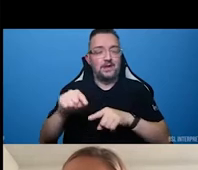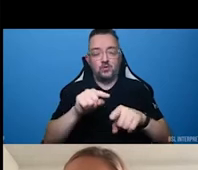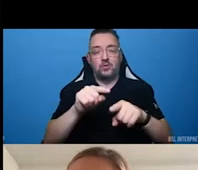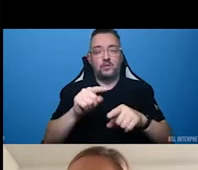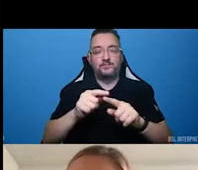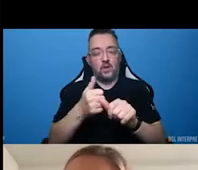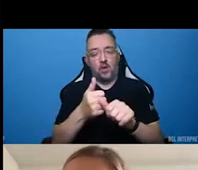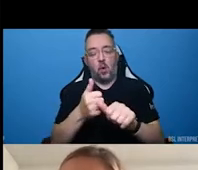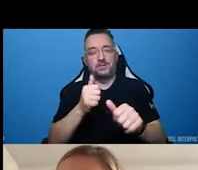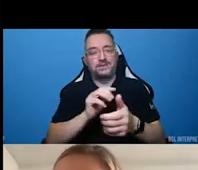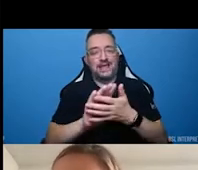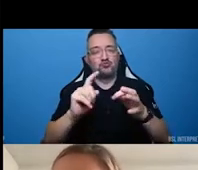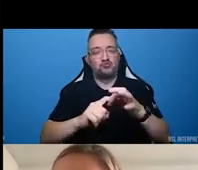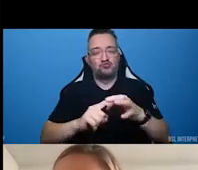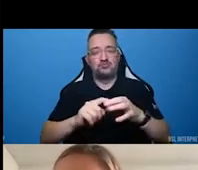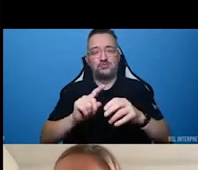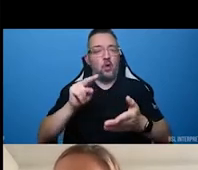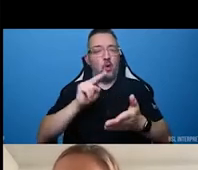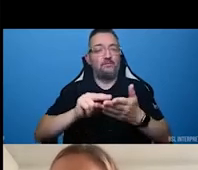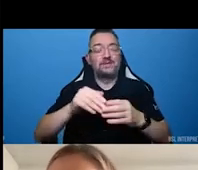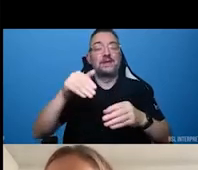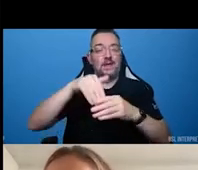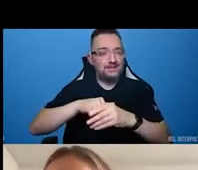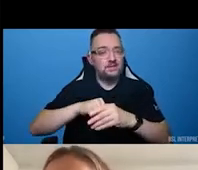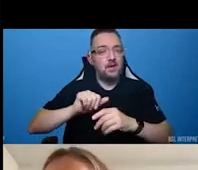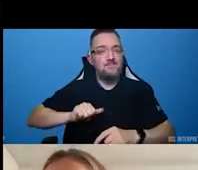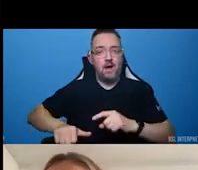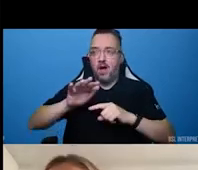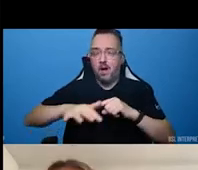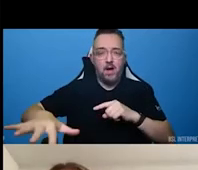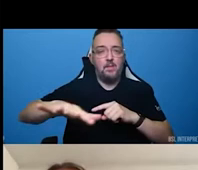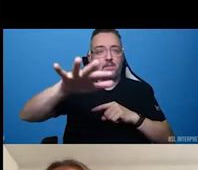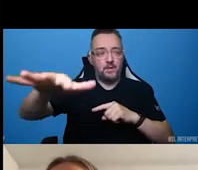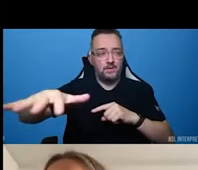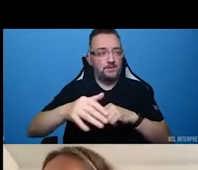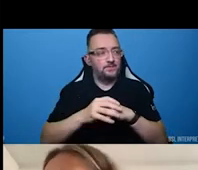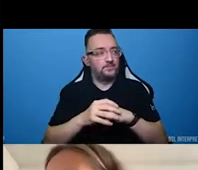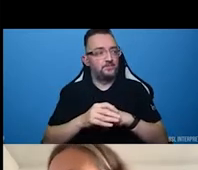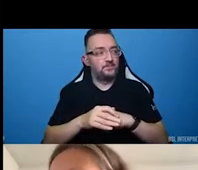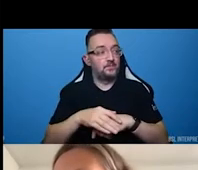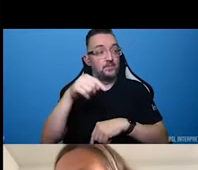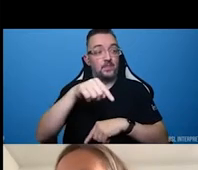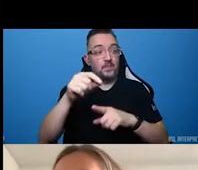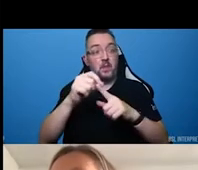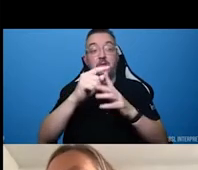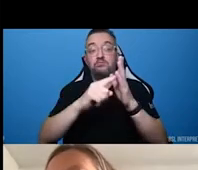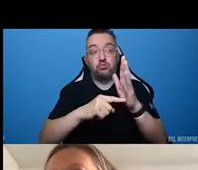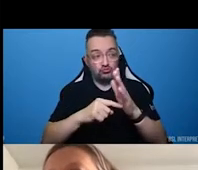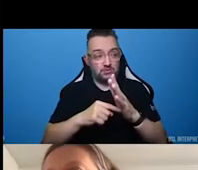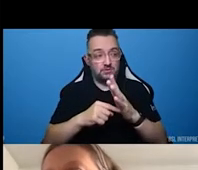that might exist in a more rural environment. And these projects and more